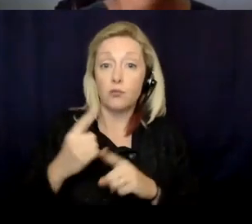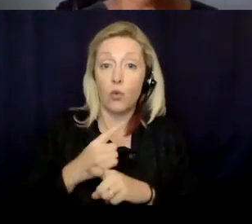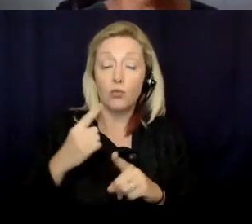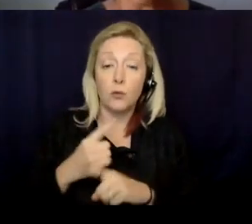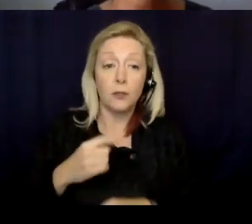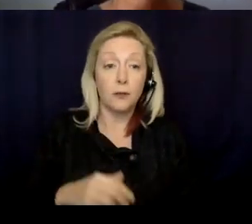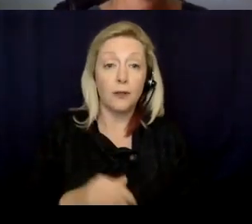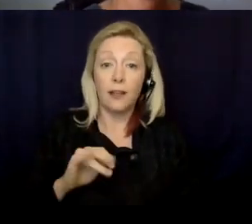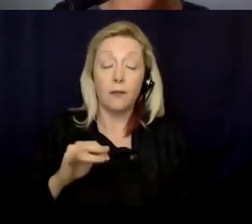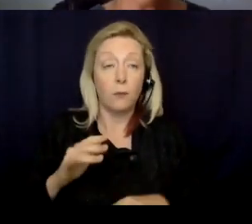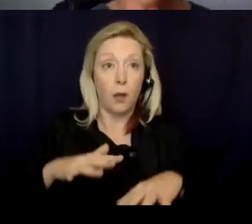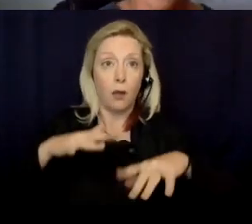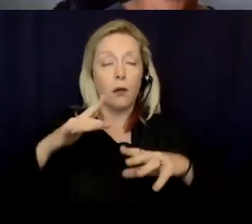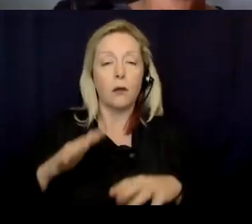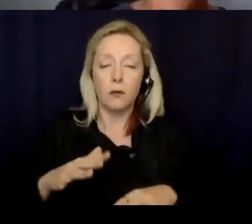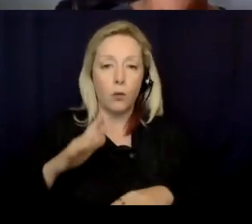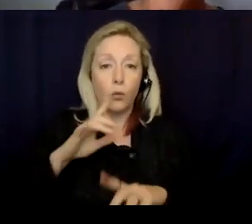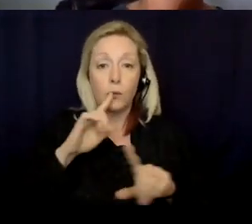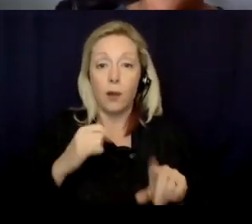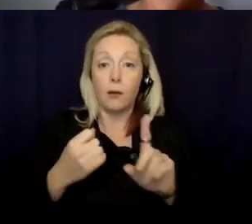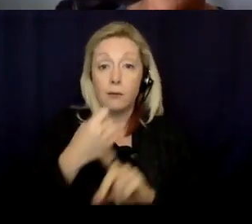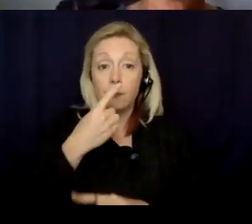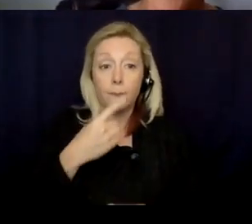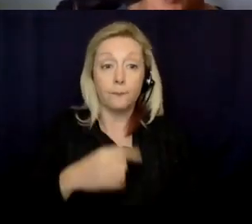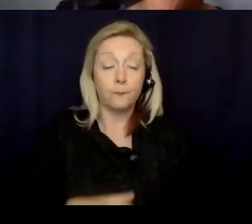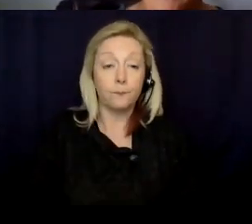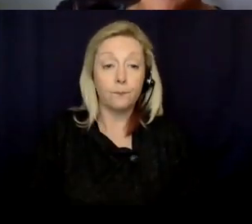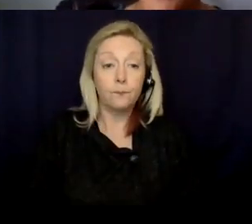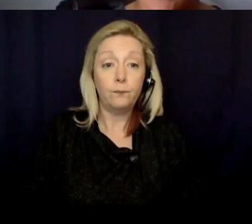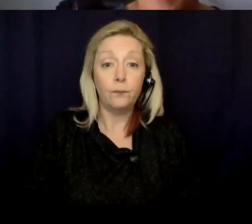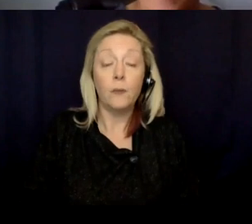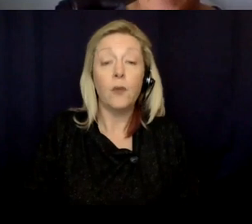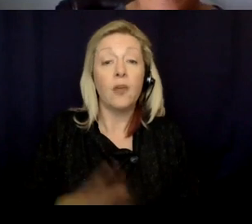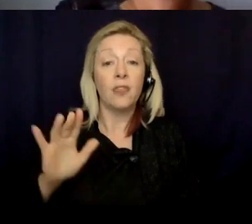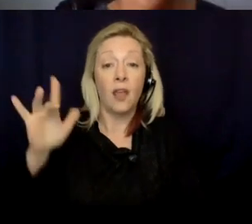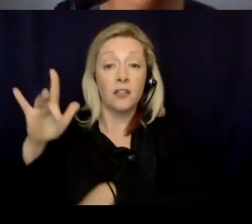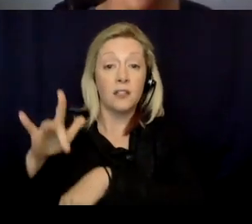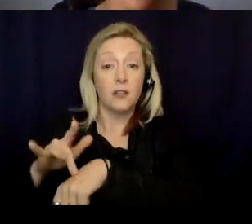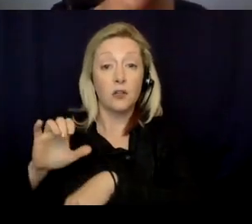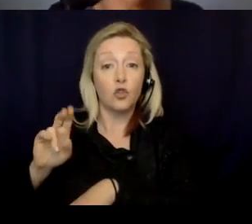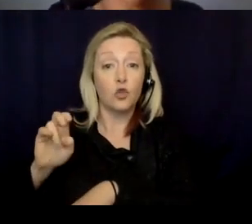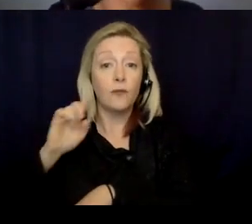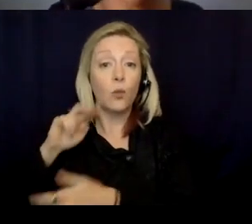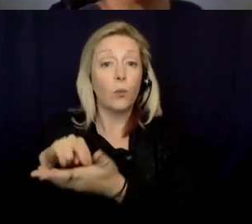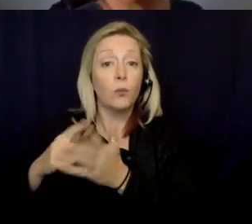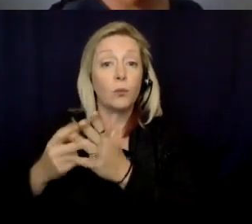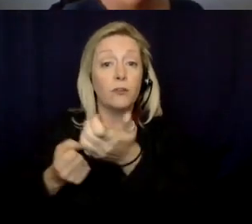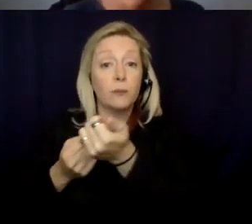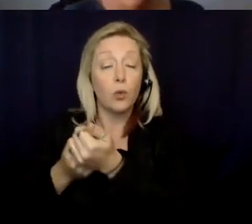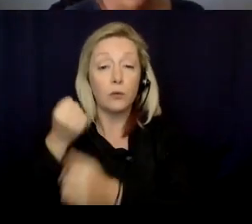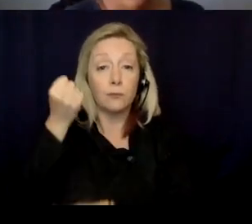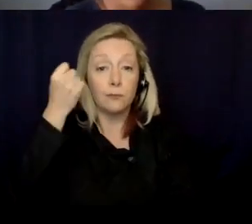right way. They're used to support comprehension. Okay, we want